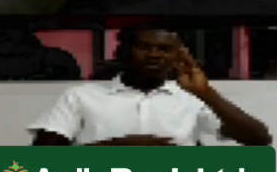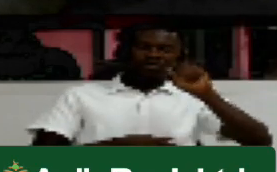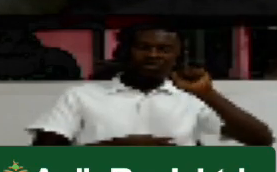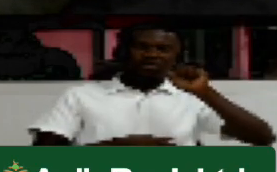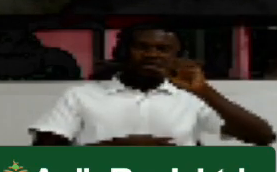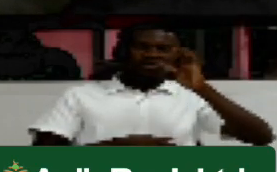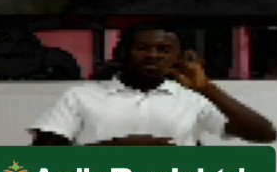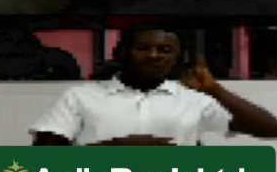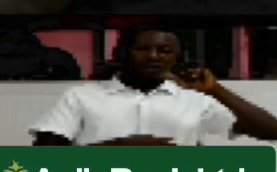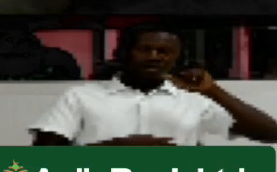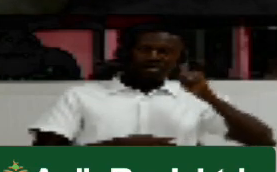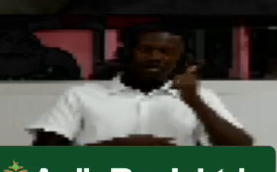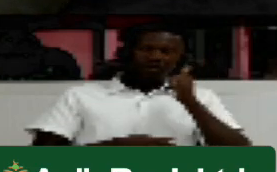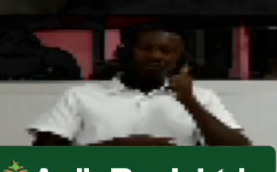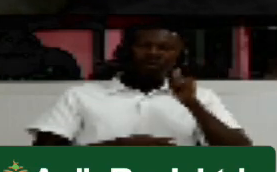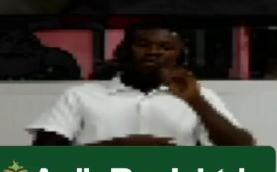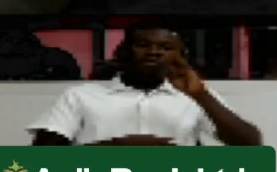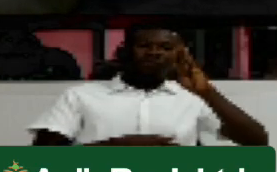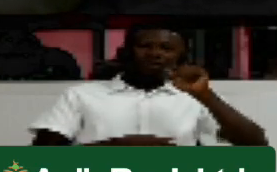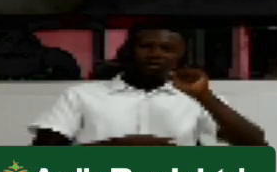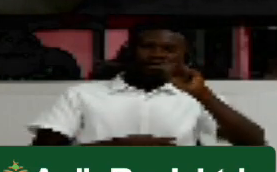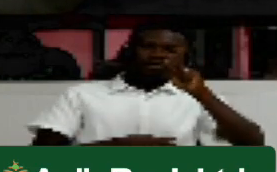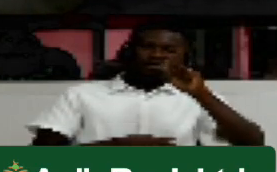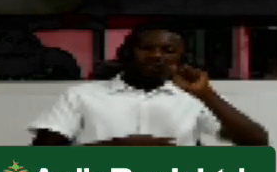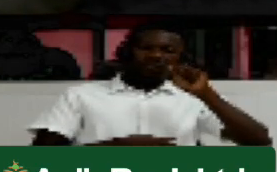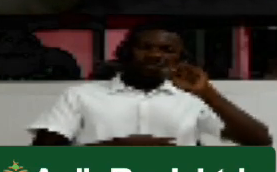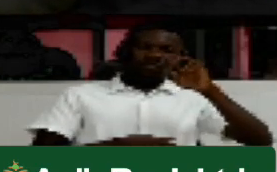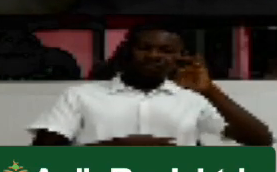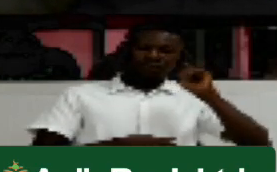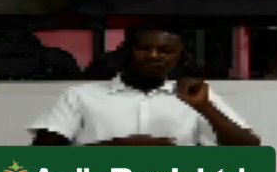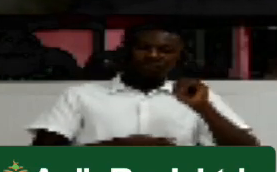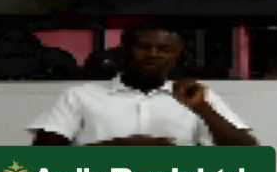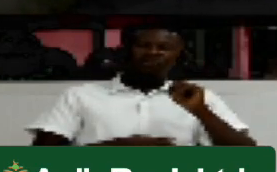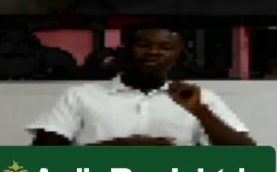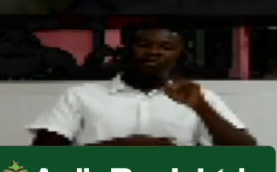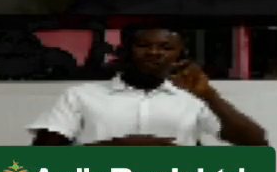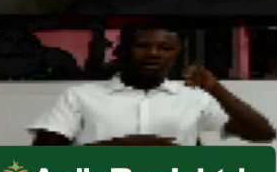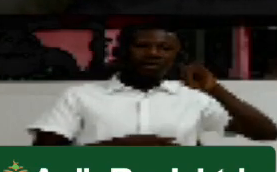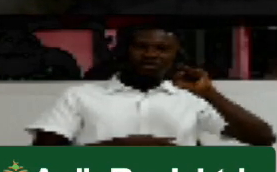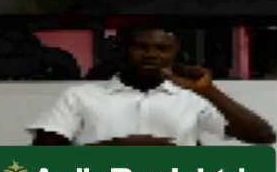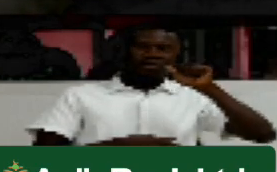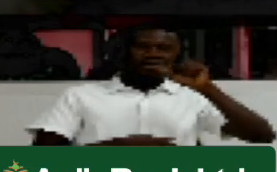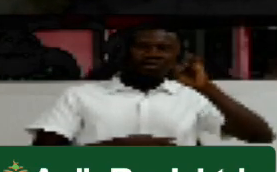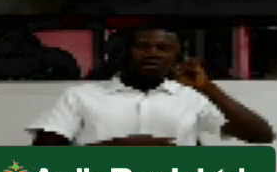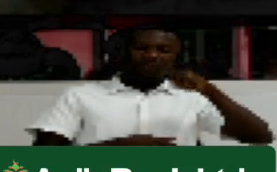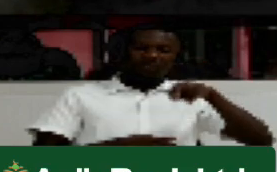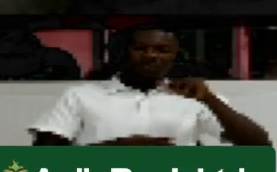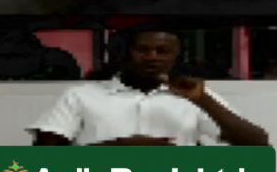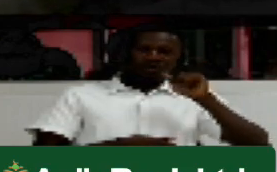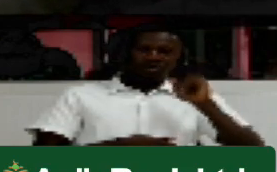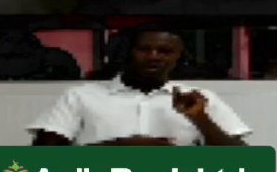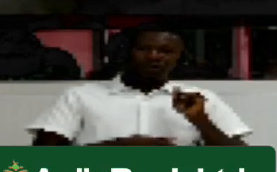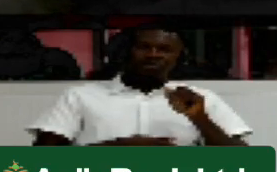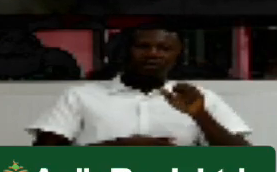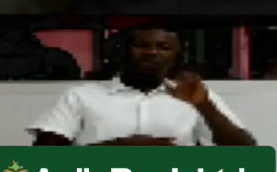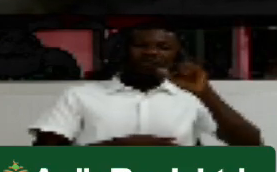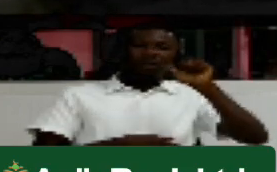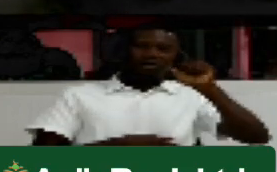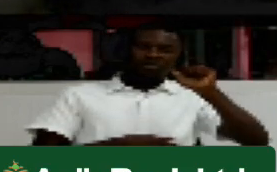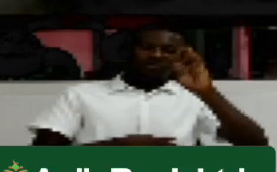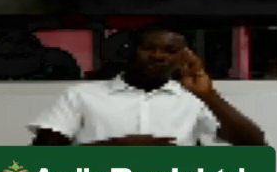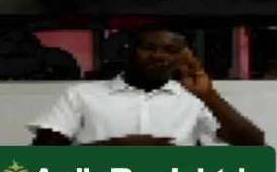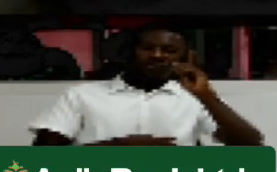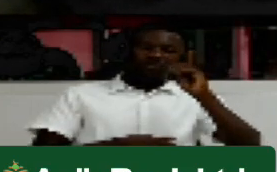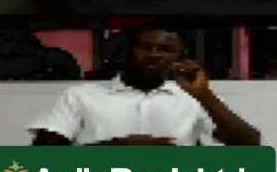Njai, Modlamin Njai, Sini Nyabali, Usman Sabali, Abdullah